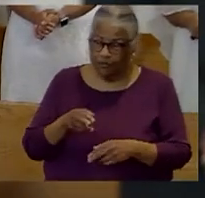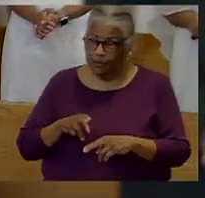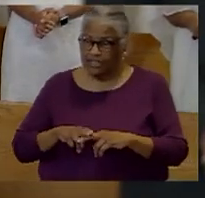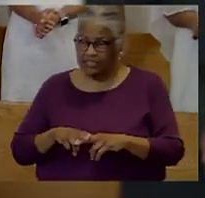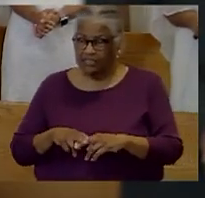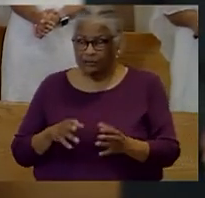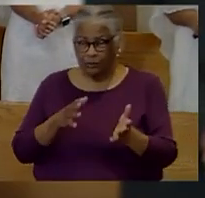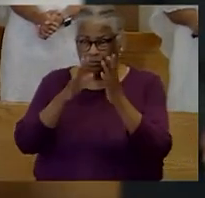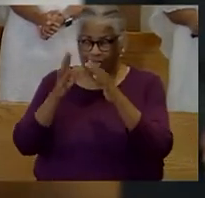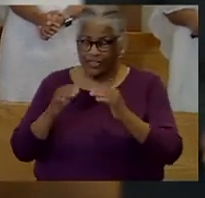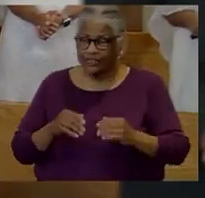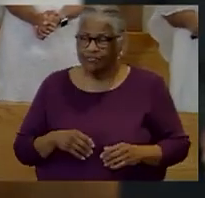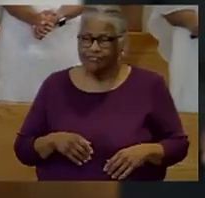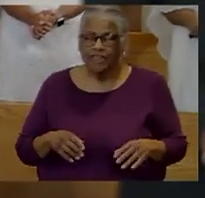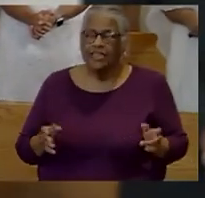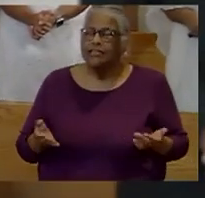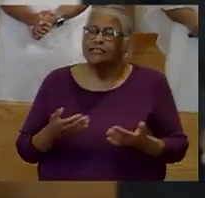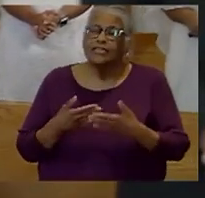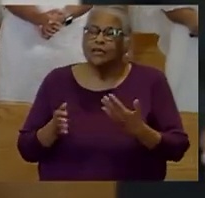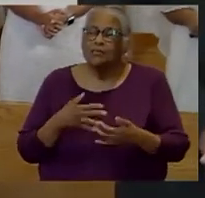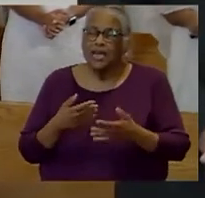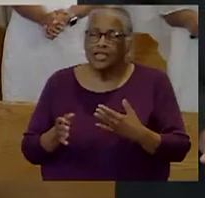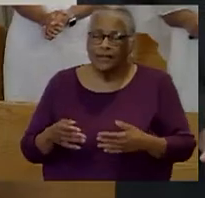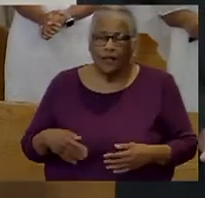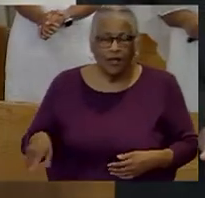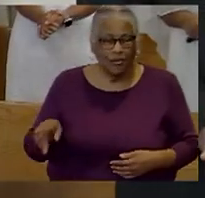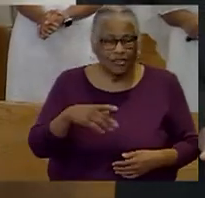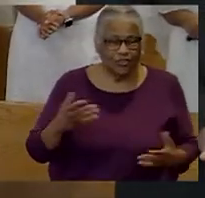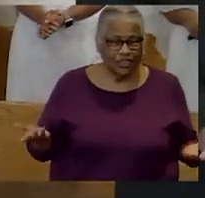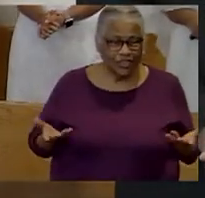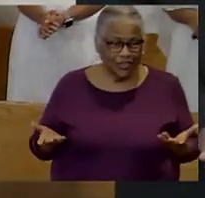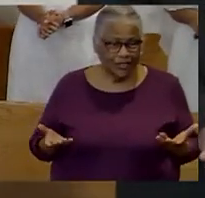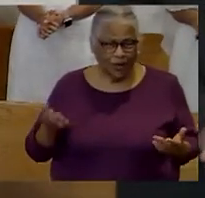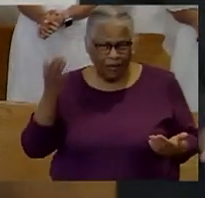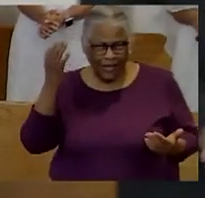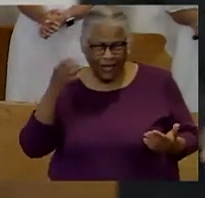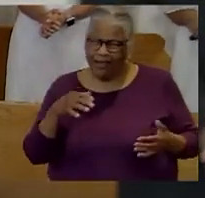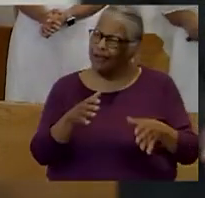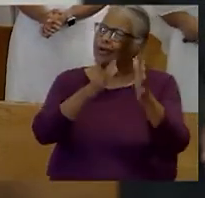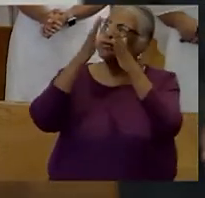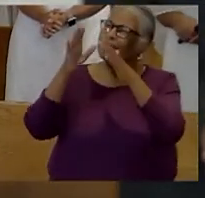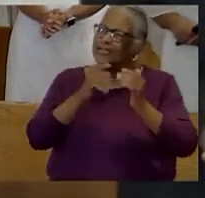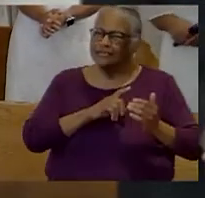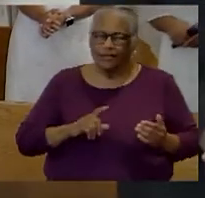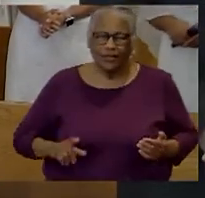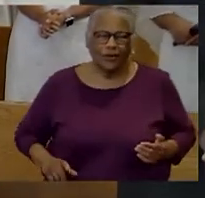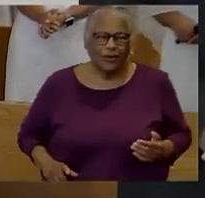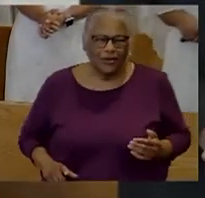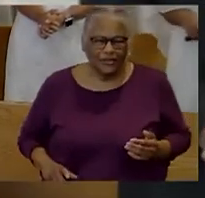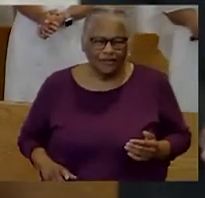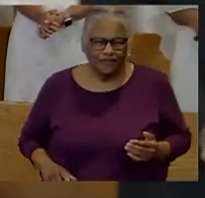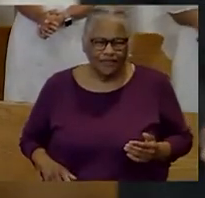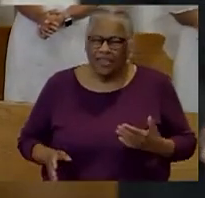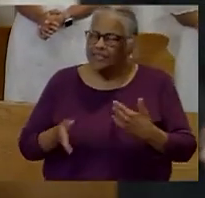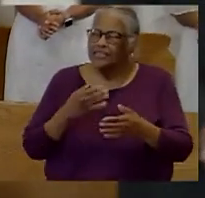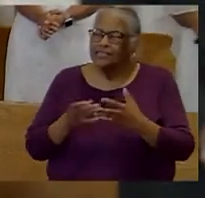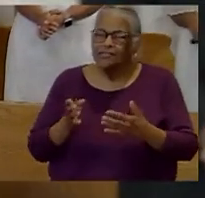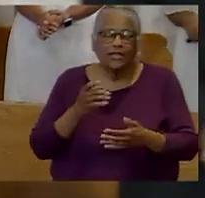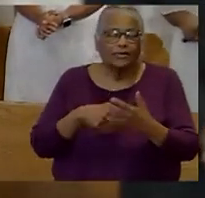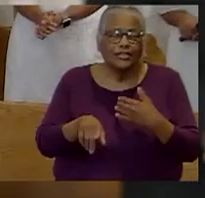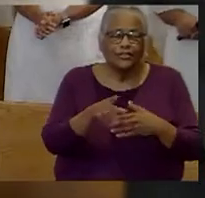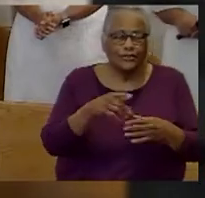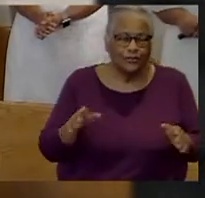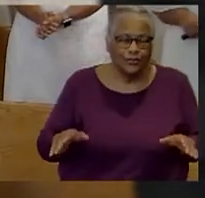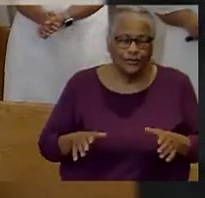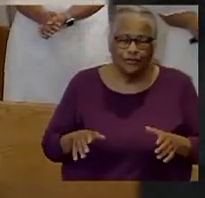him, you can do that. But you're here to praise the Lord regardless of what you do. We're going to